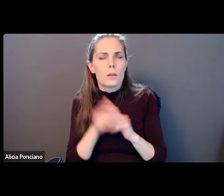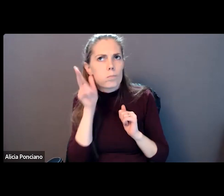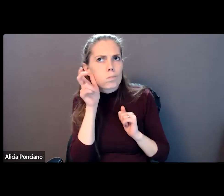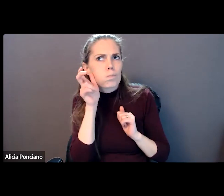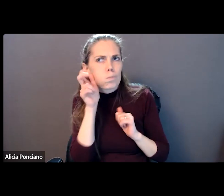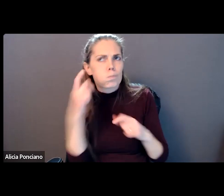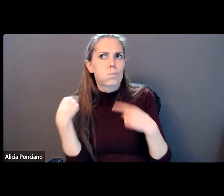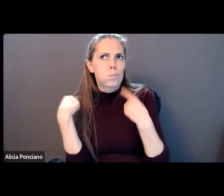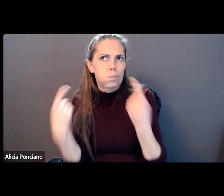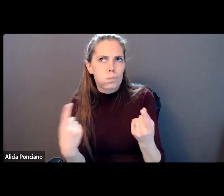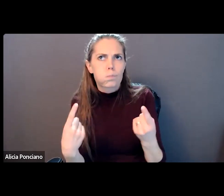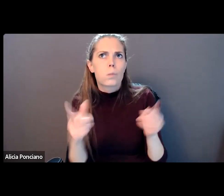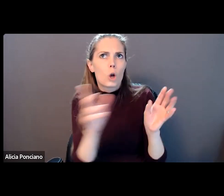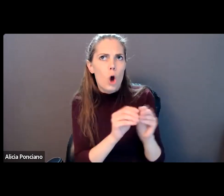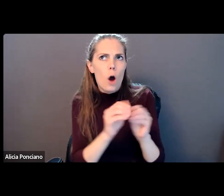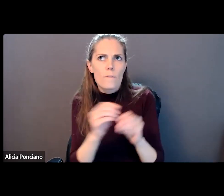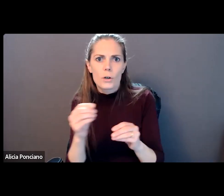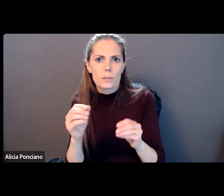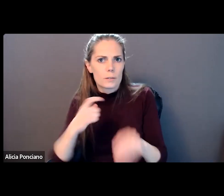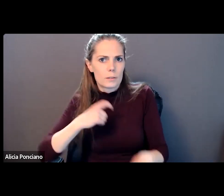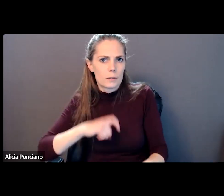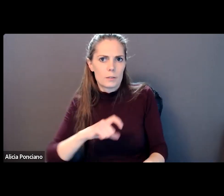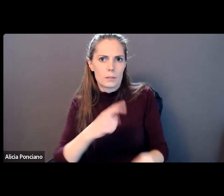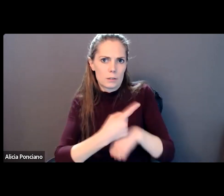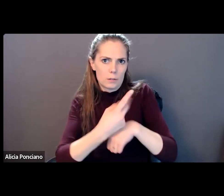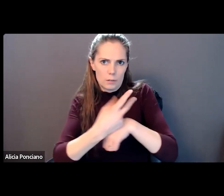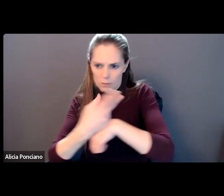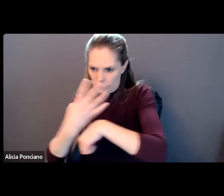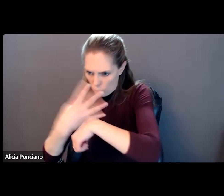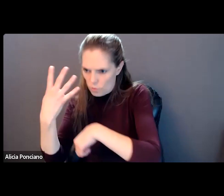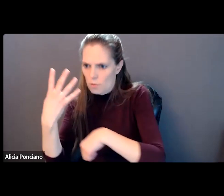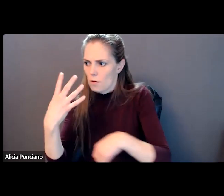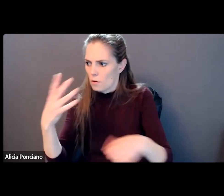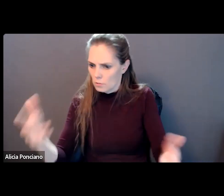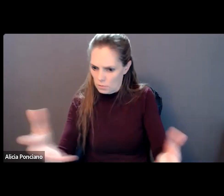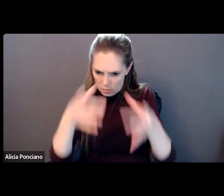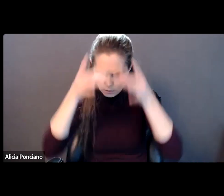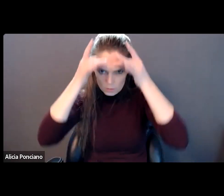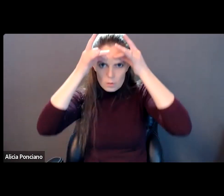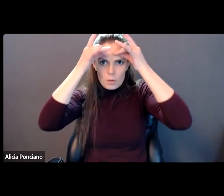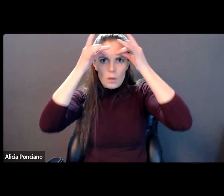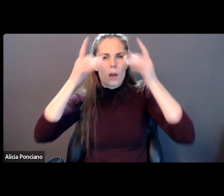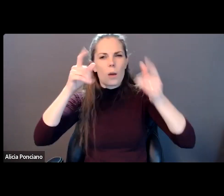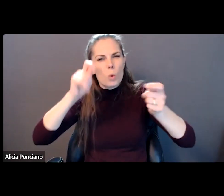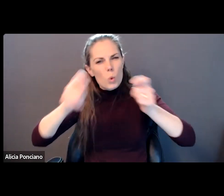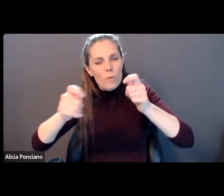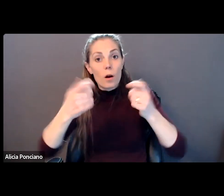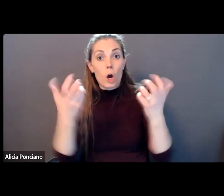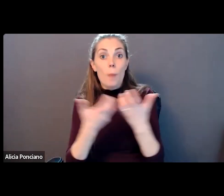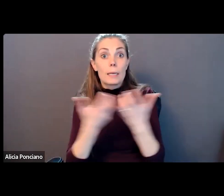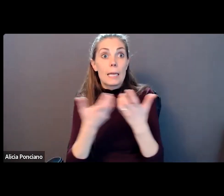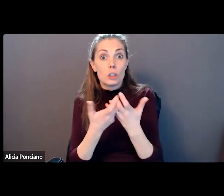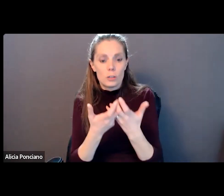4 days, the ways of moving from accommodation to inclusion, where